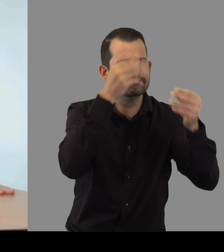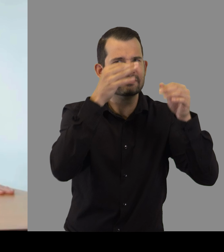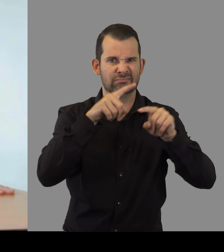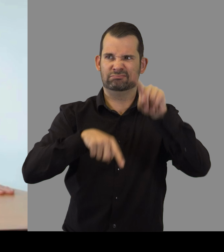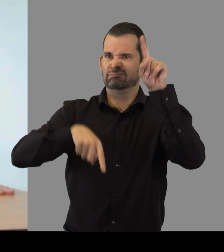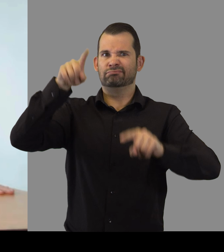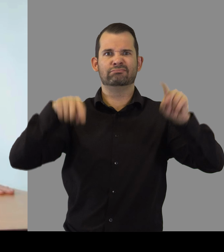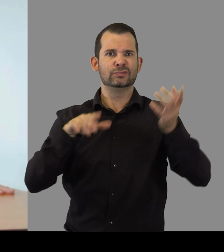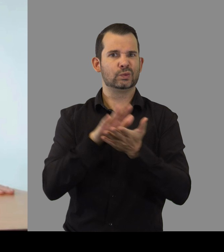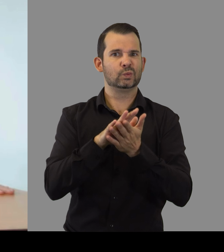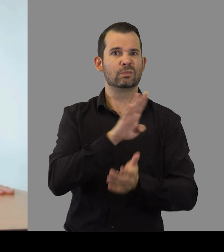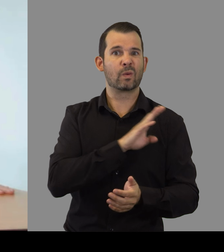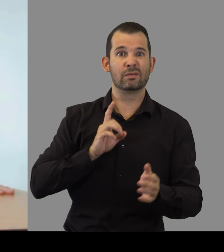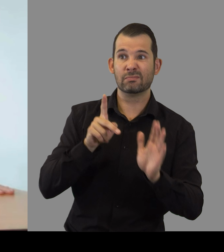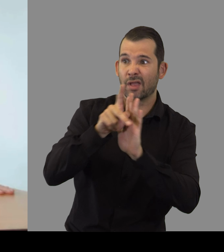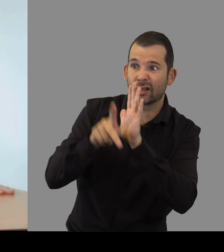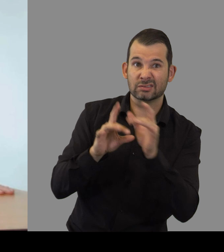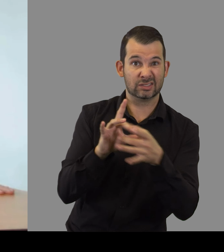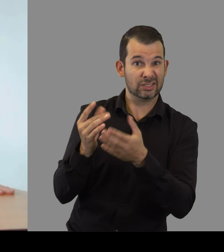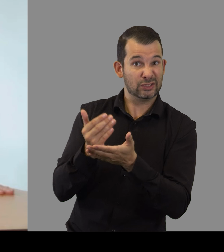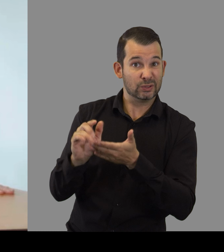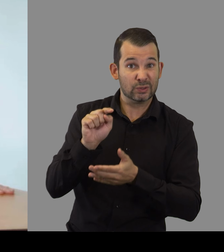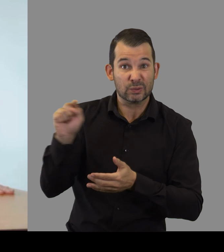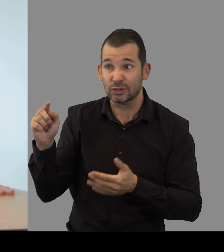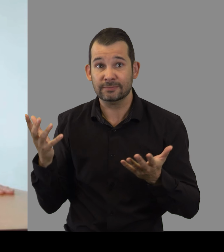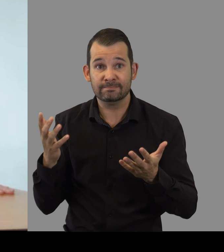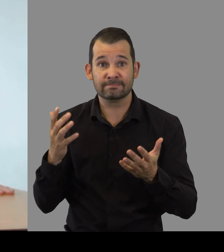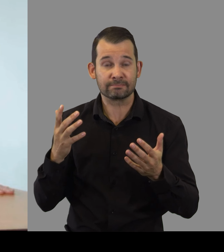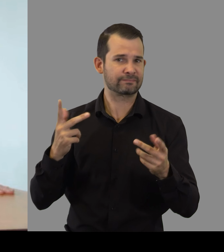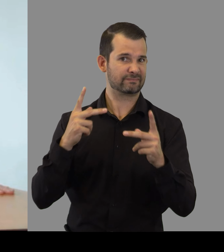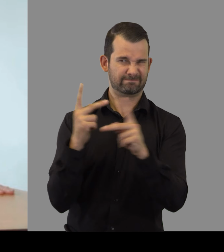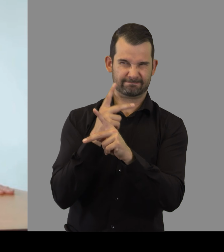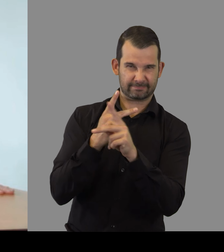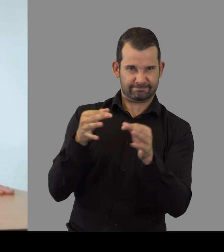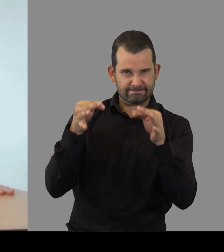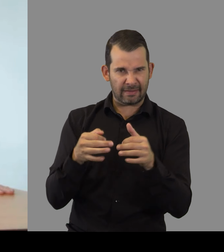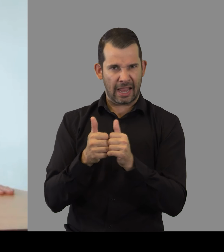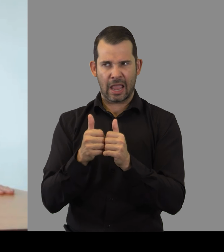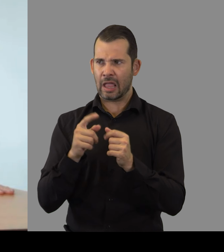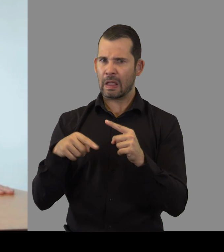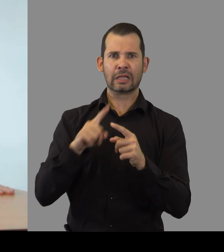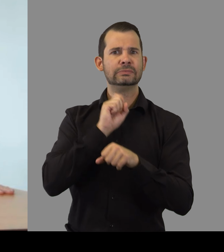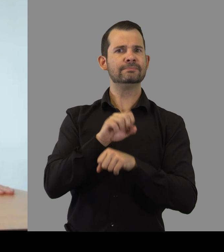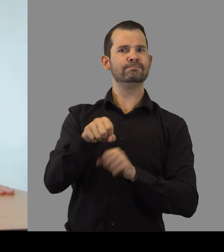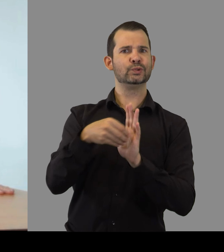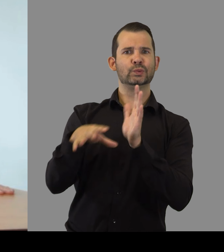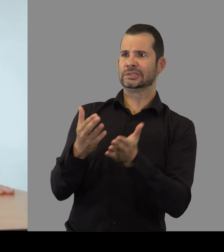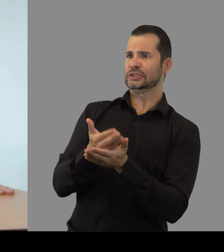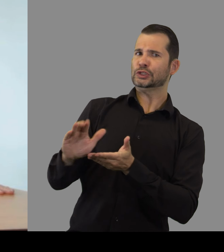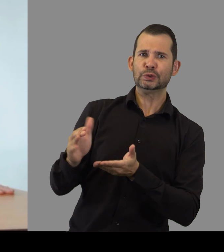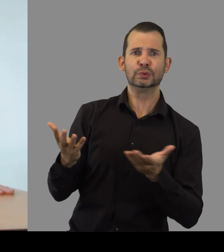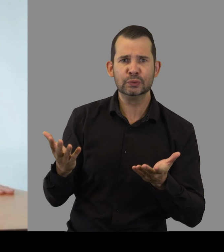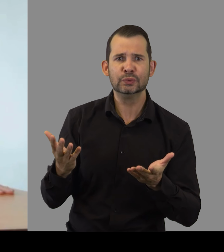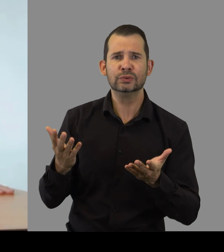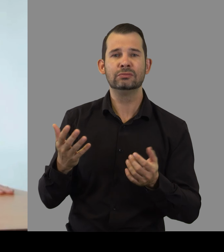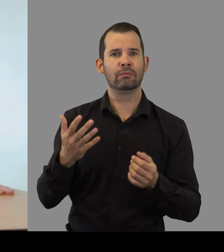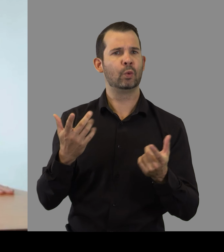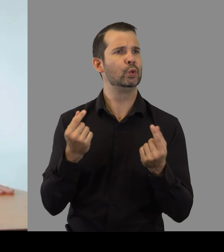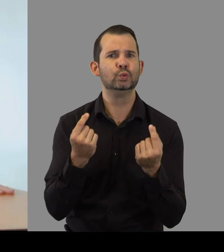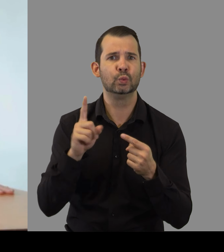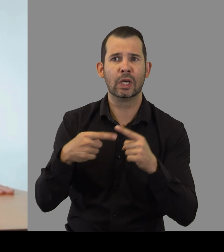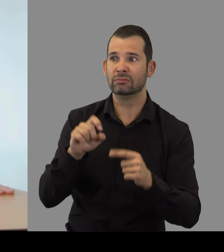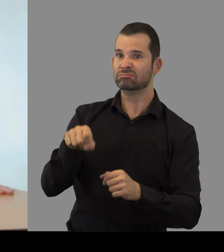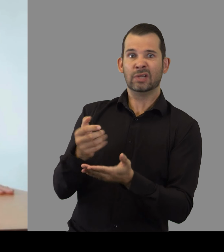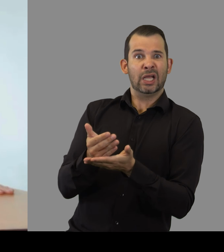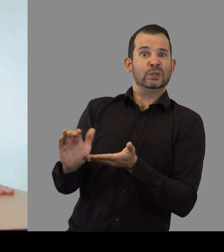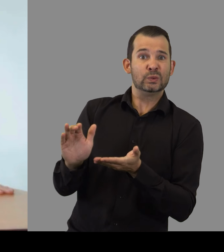guidance and inconsistent school board policies on exclusions, figuring out when a student has been excluded